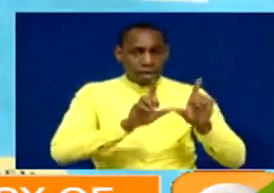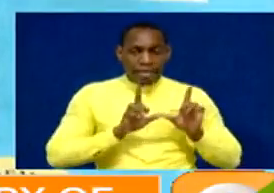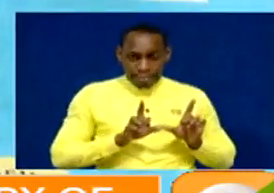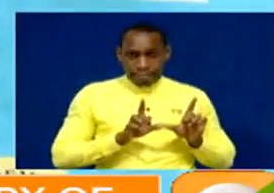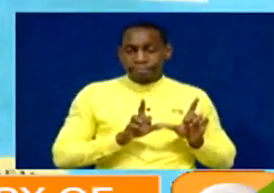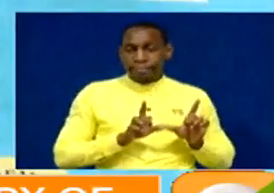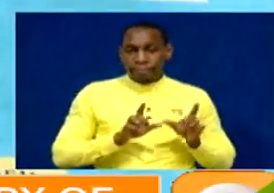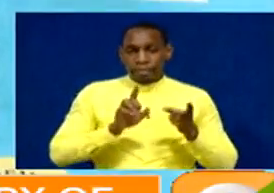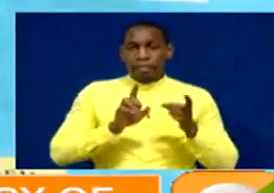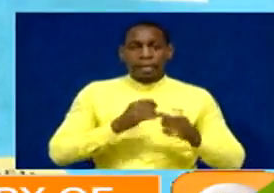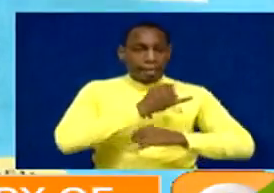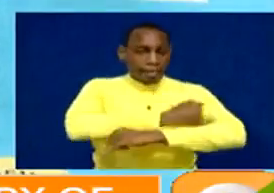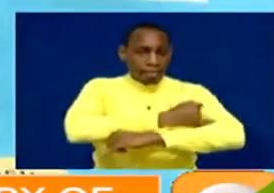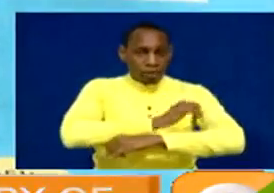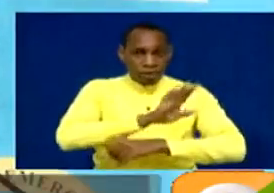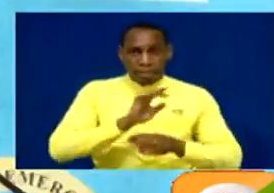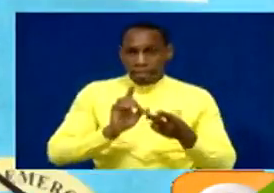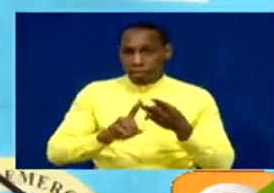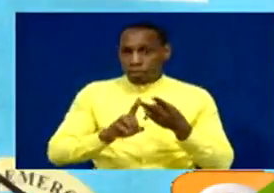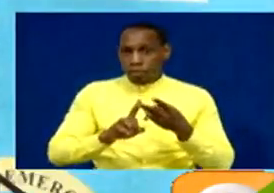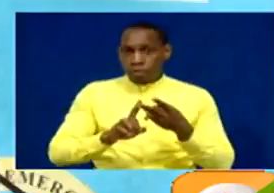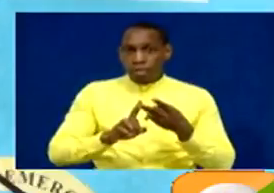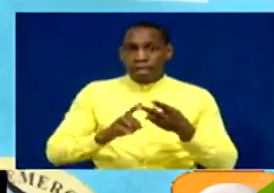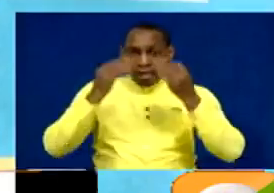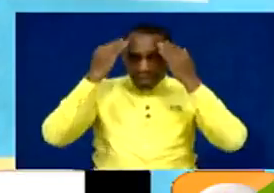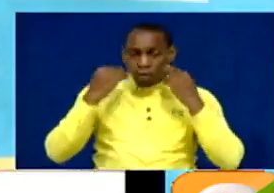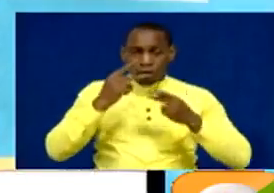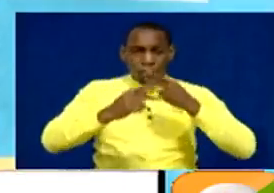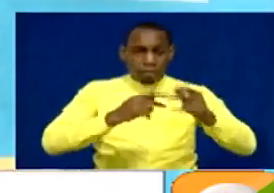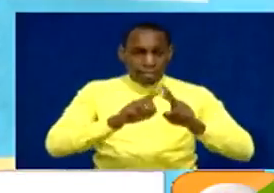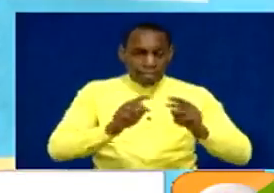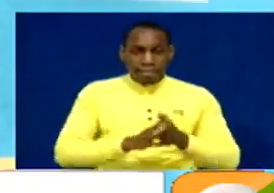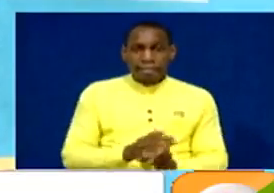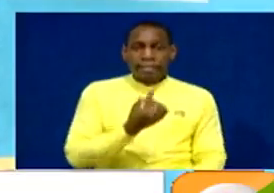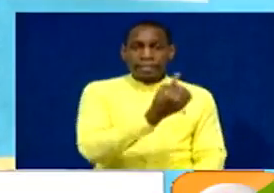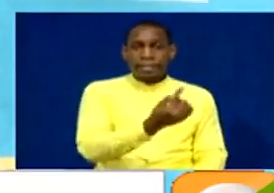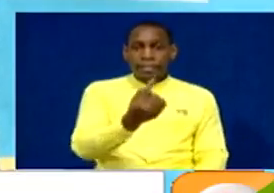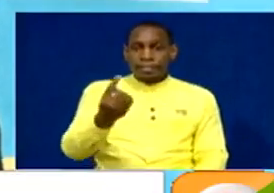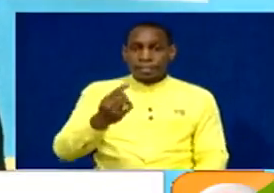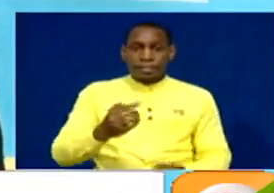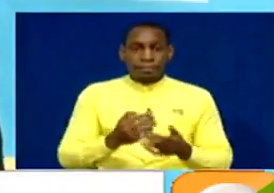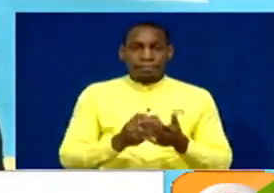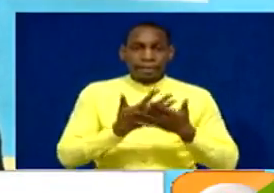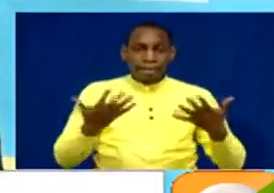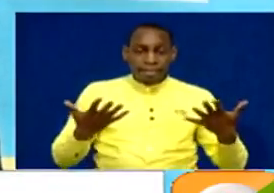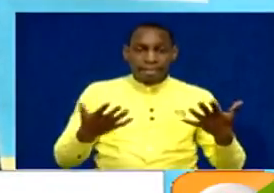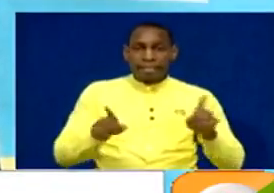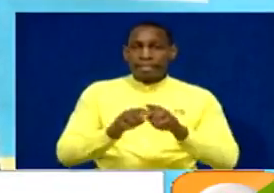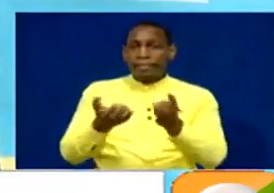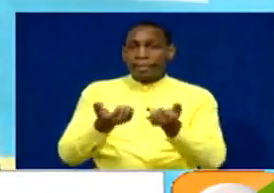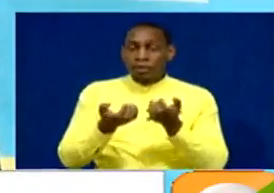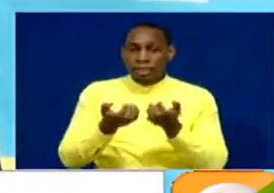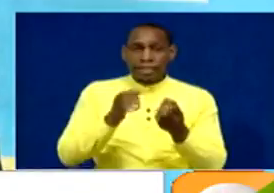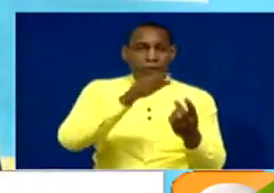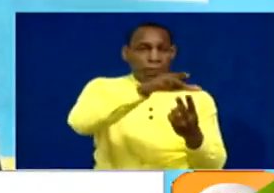license of the institution and of court proceedings. Each establishment or facility shall be required